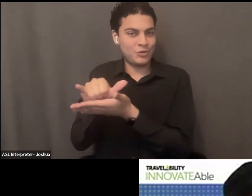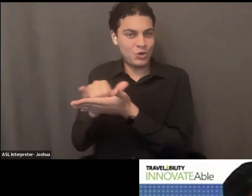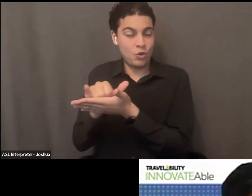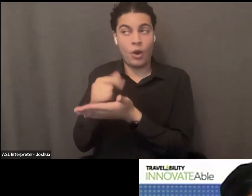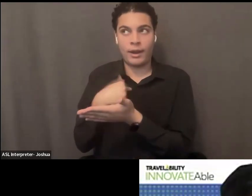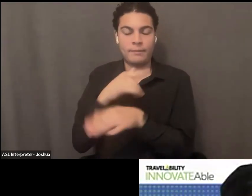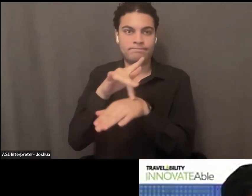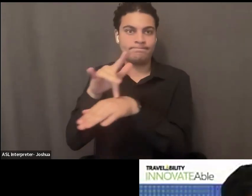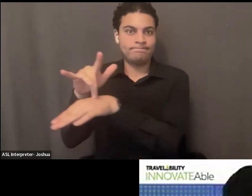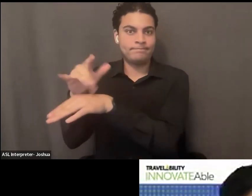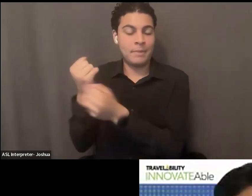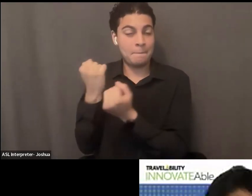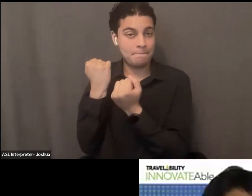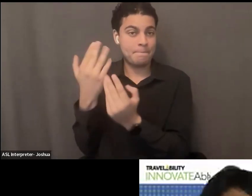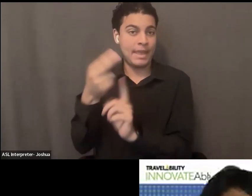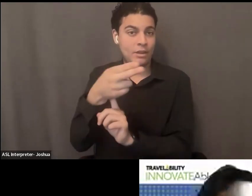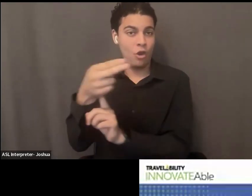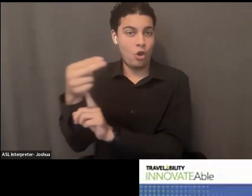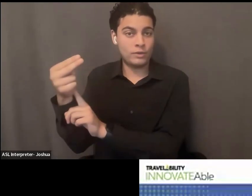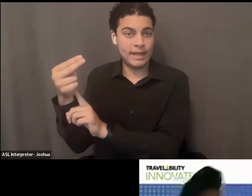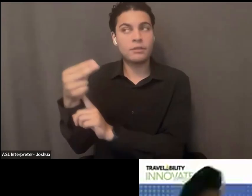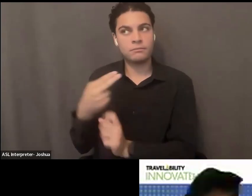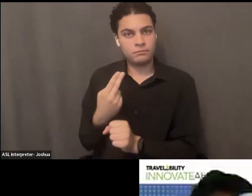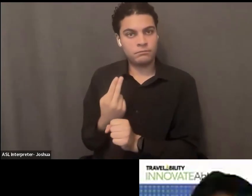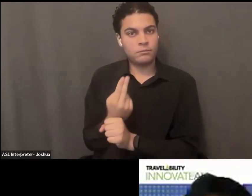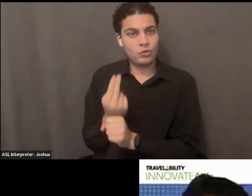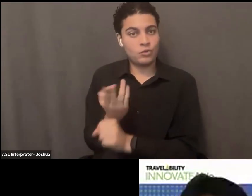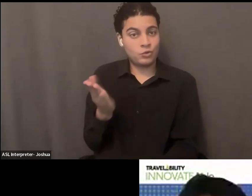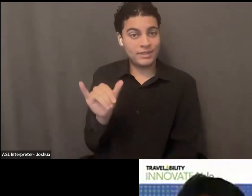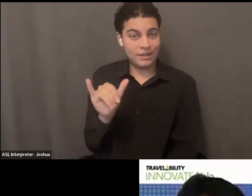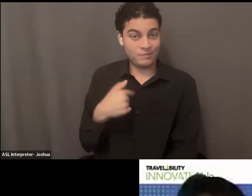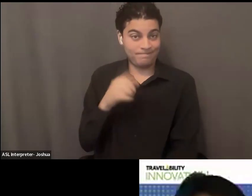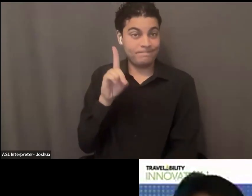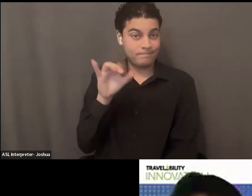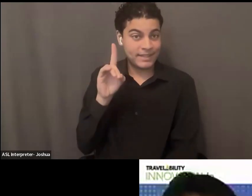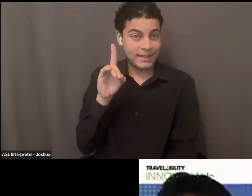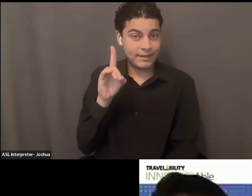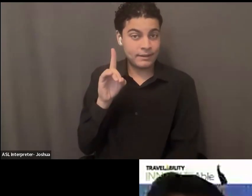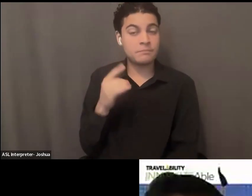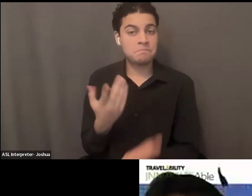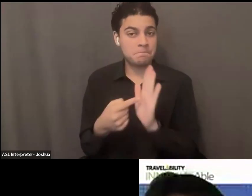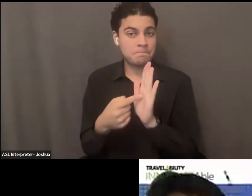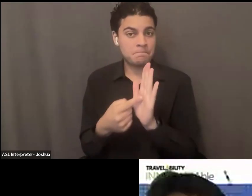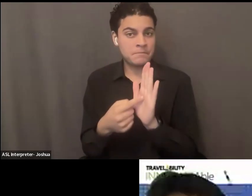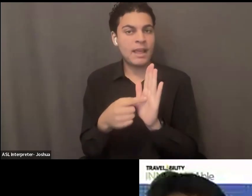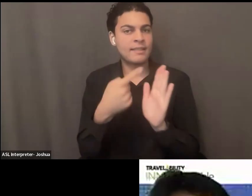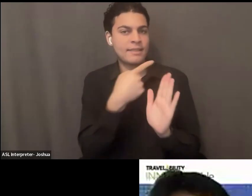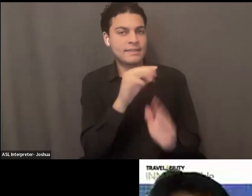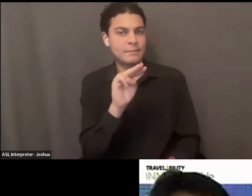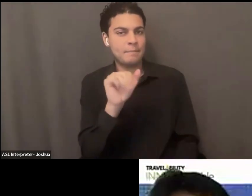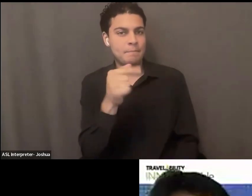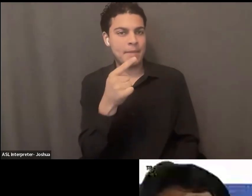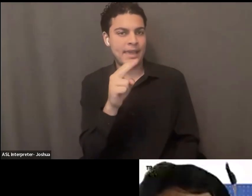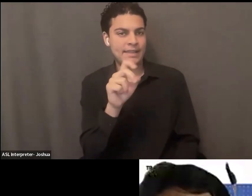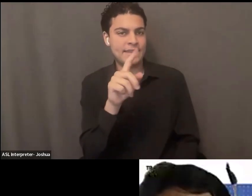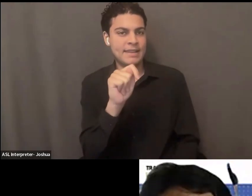I was just using these in my hotel rooms because the magnets directly snap onto the screws that are